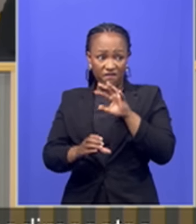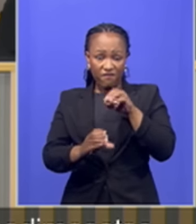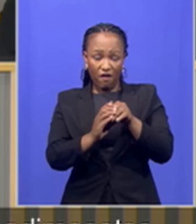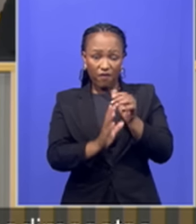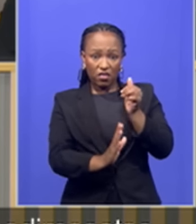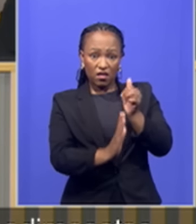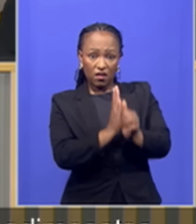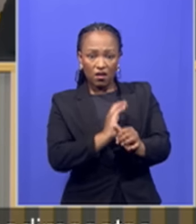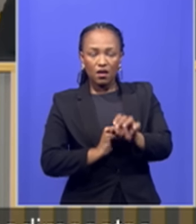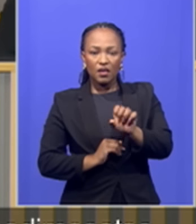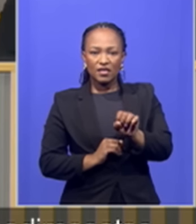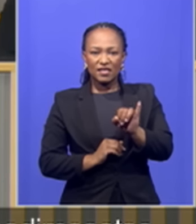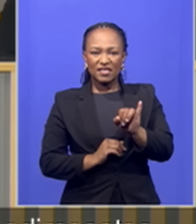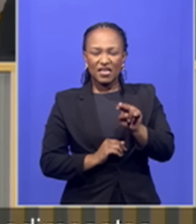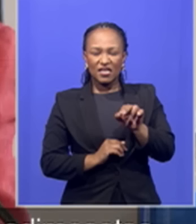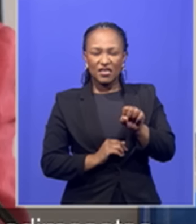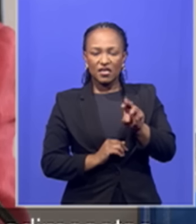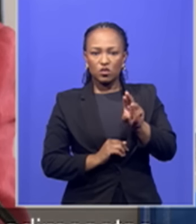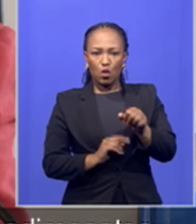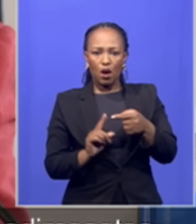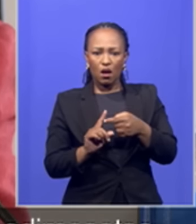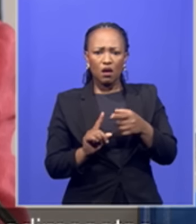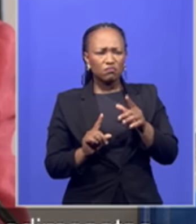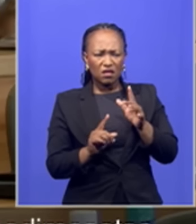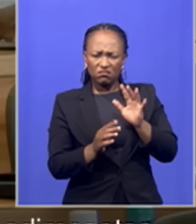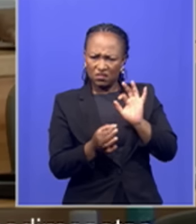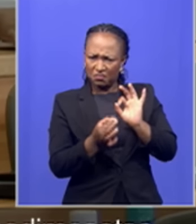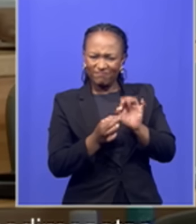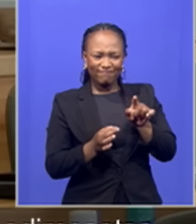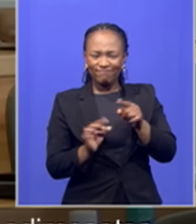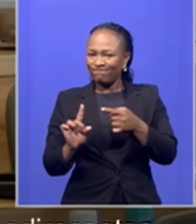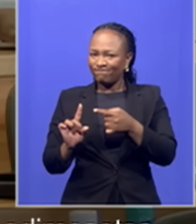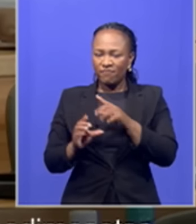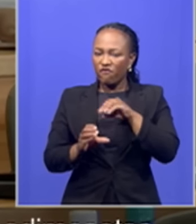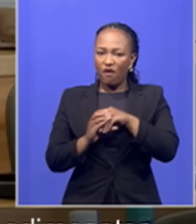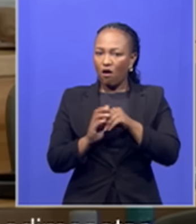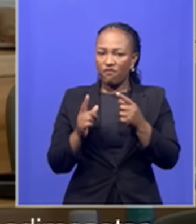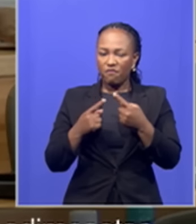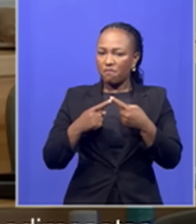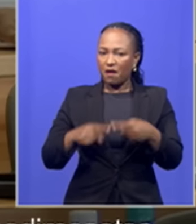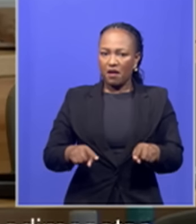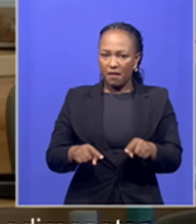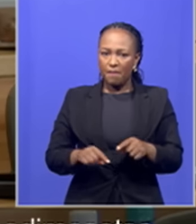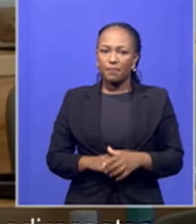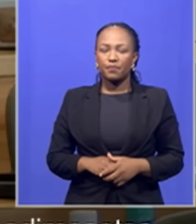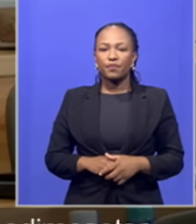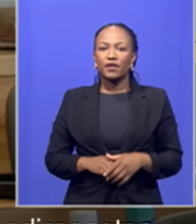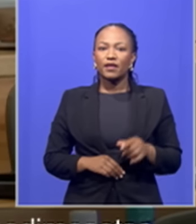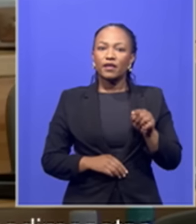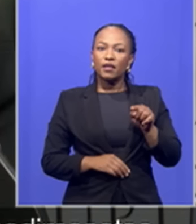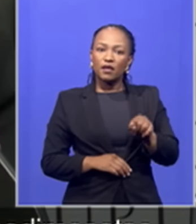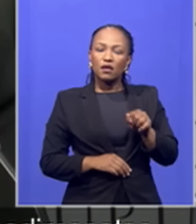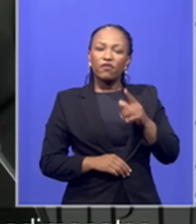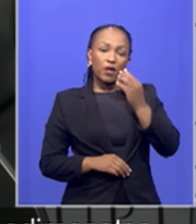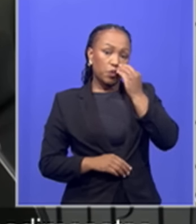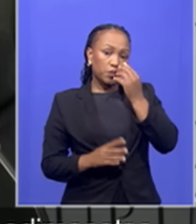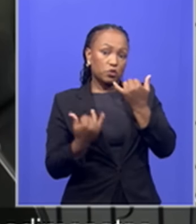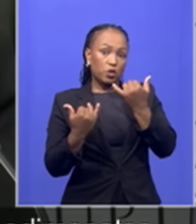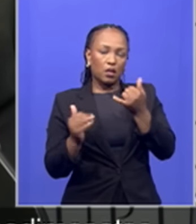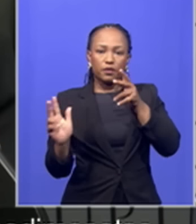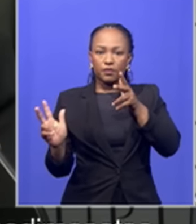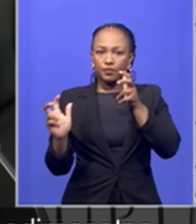explicitly informed the minister that General Khumalo was not involved. Gareng ga tse dingwe mo dikganyeng tseno re tla utlwa